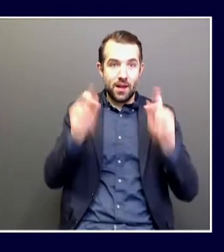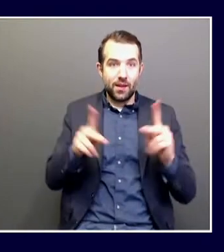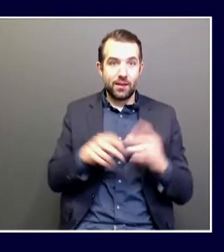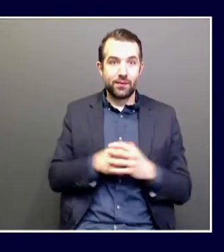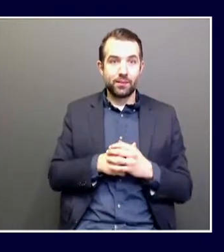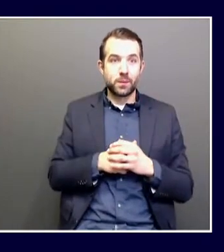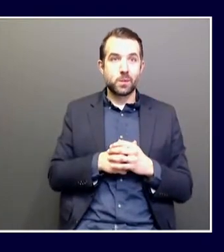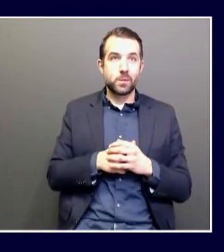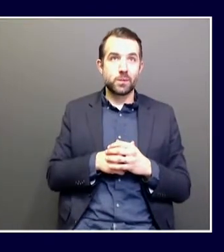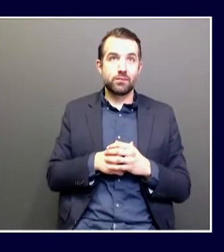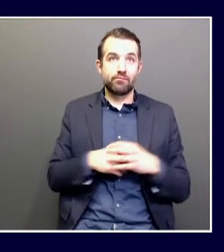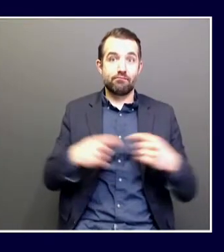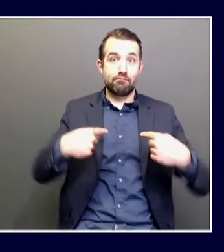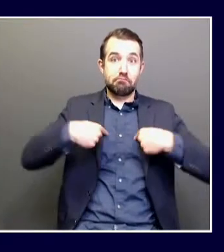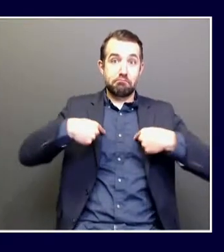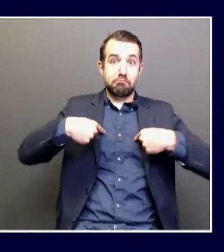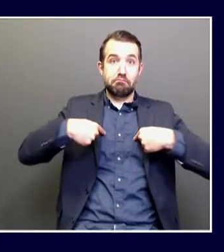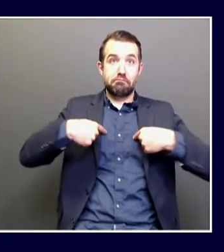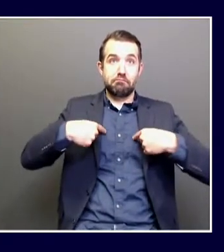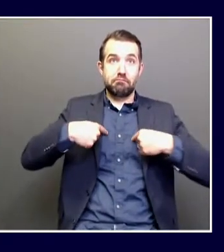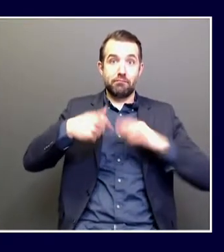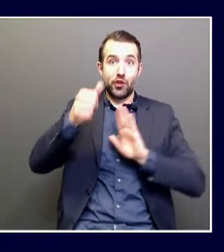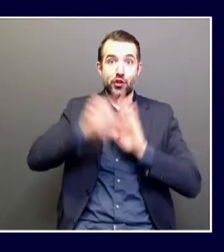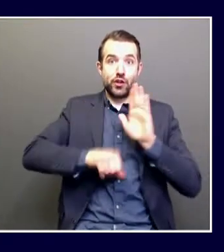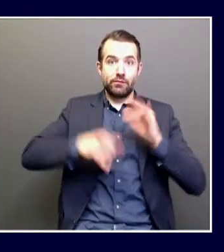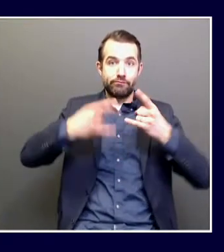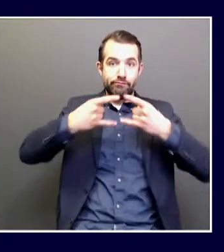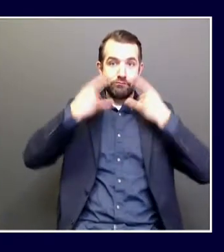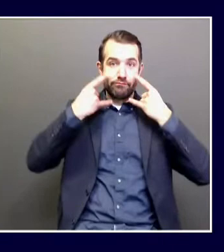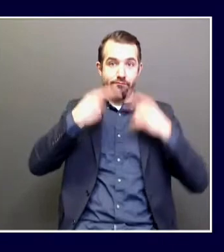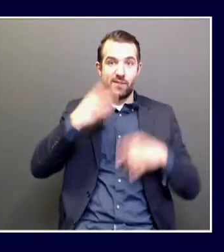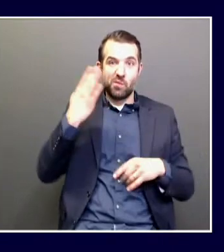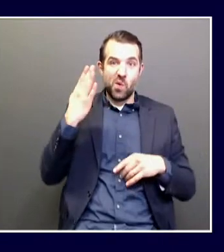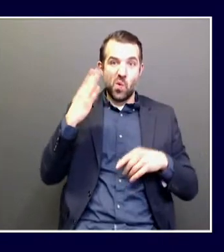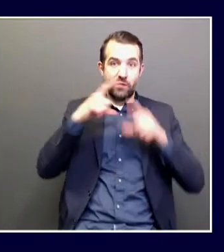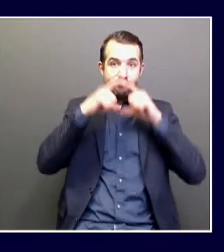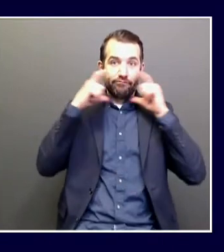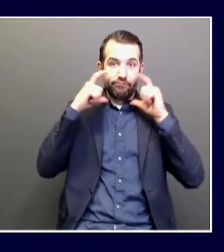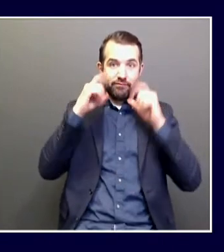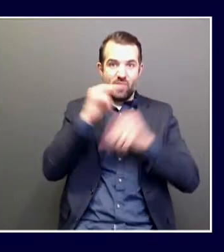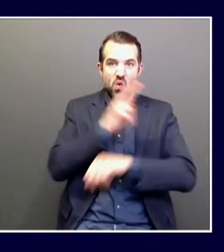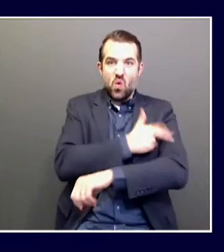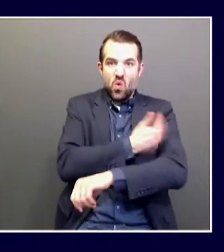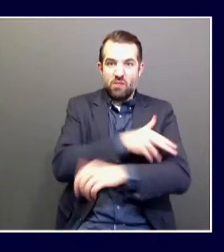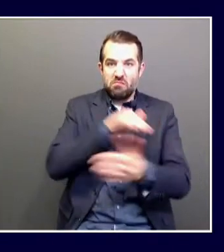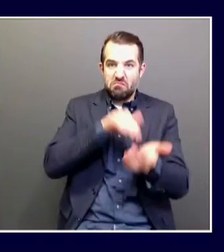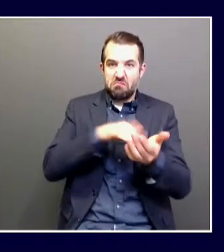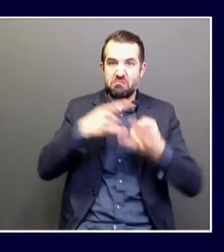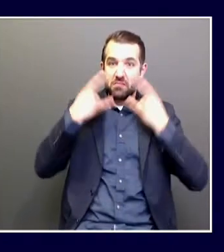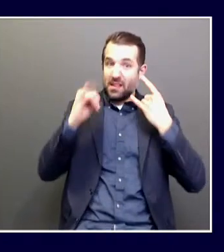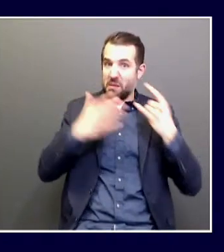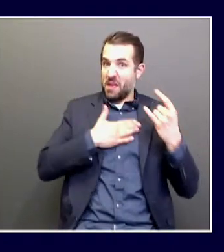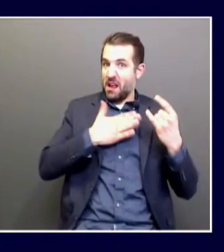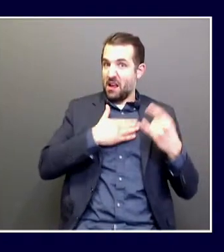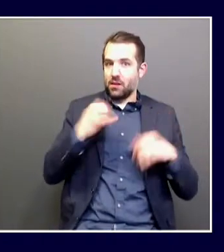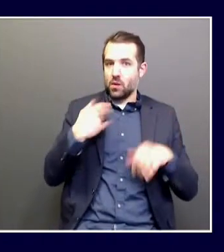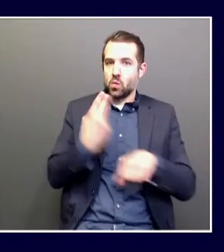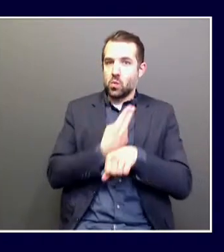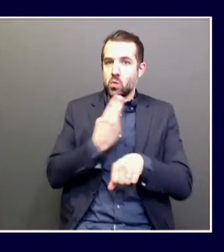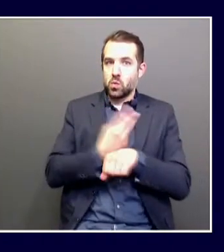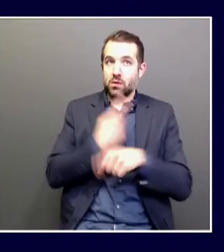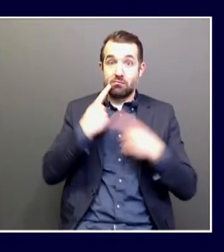wear a surgical mask. Generally speaking, that is the mask I've found to be effective,